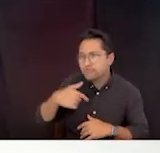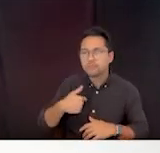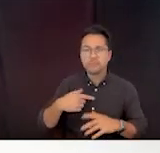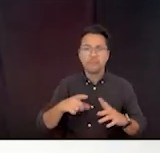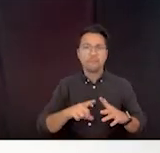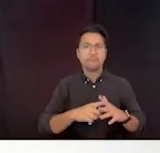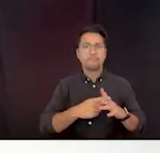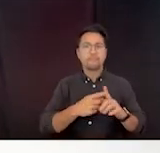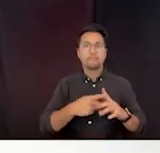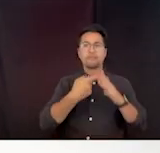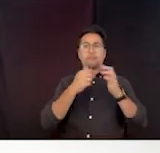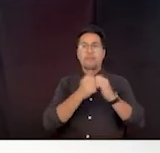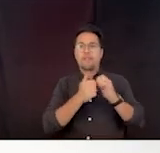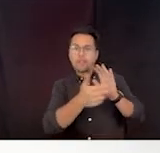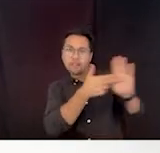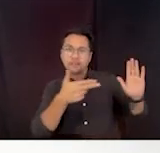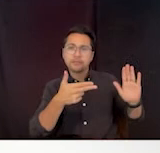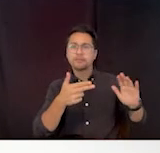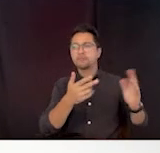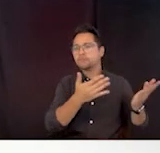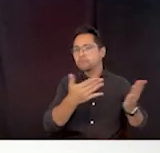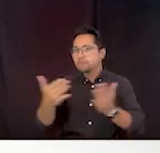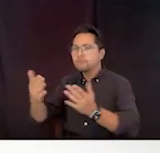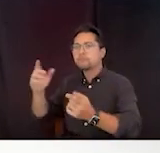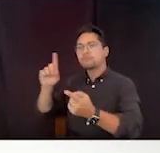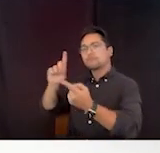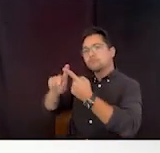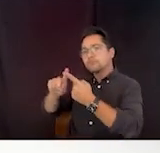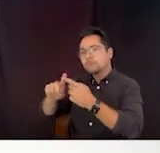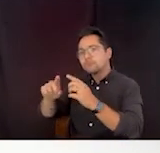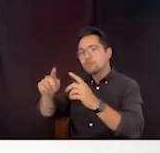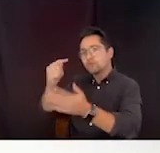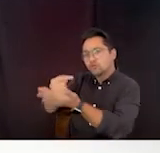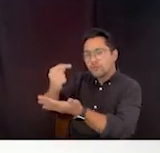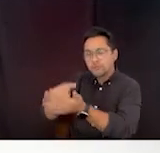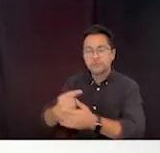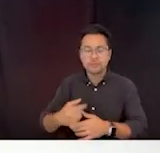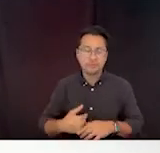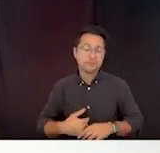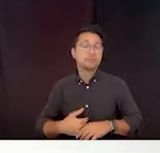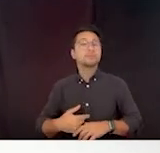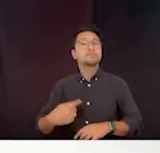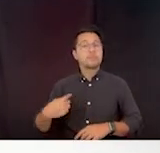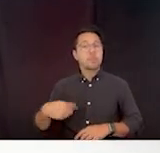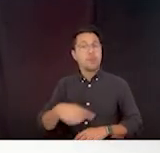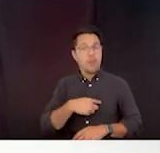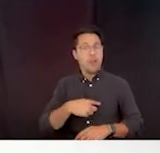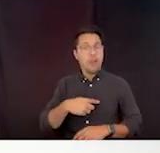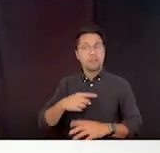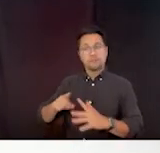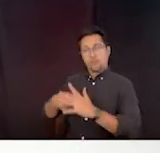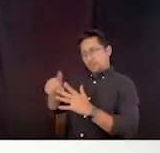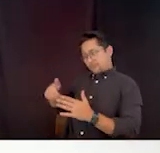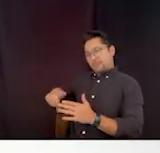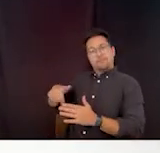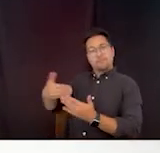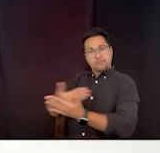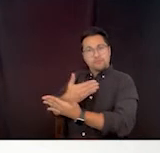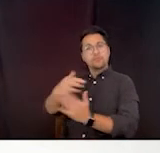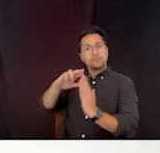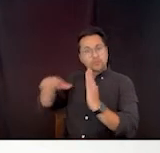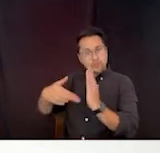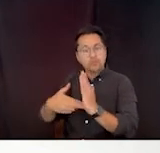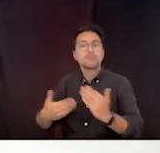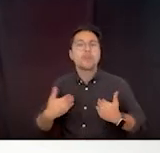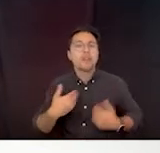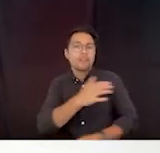diagnosis through treatment. So we're slowly adding service by service, and as we've done that, I've kind of grown into this new role. So currently we have a clinic